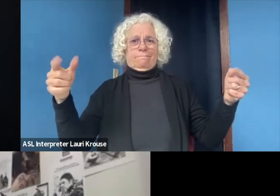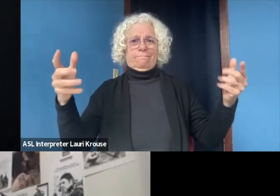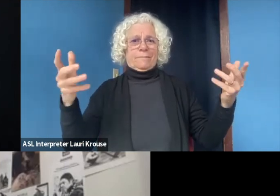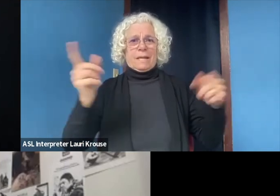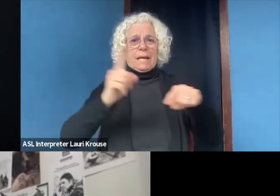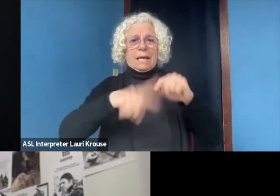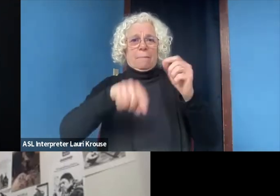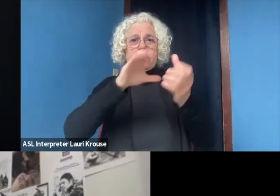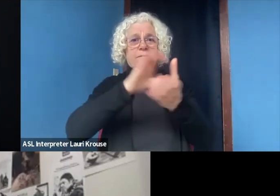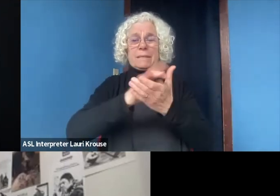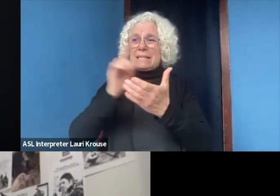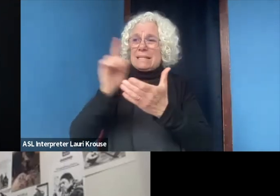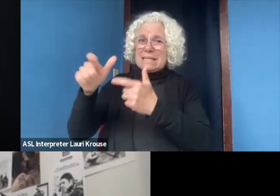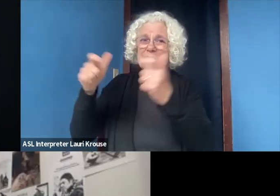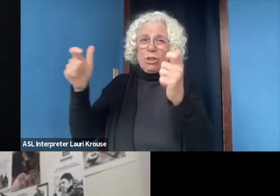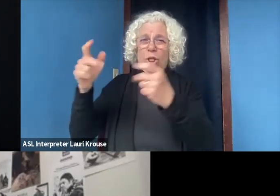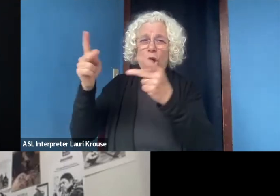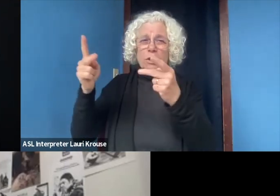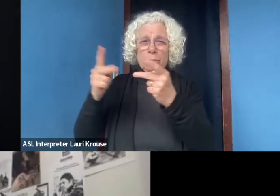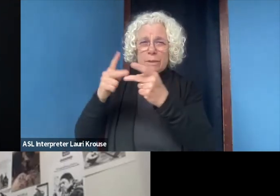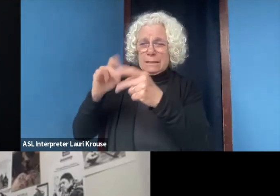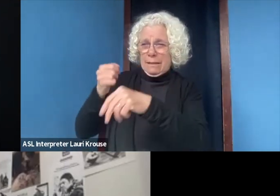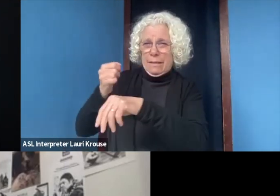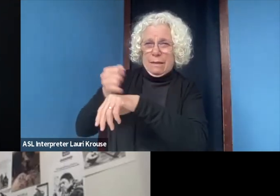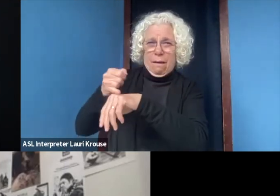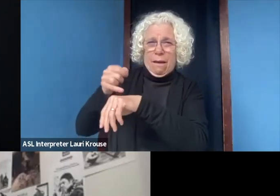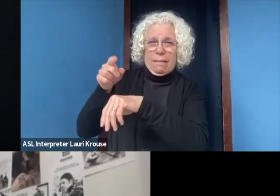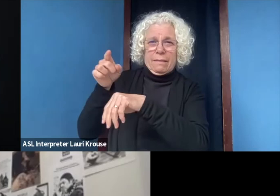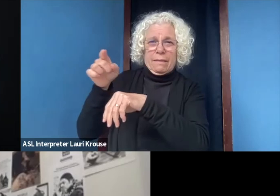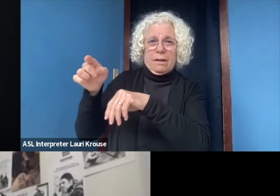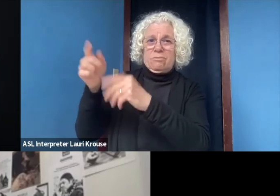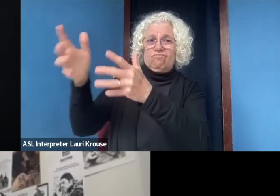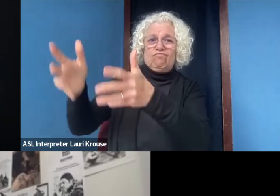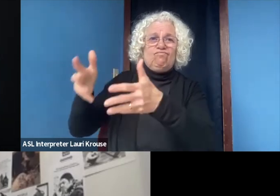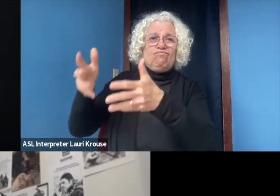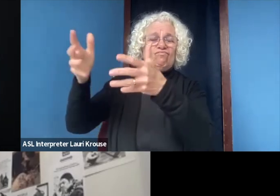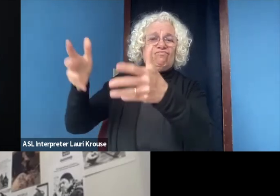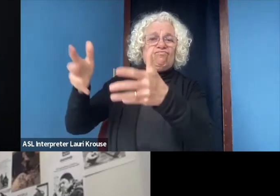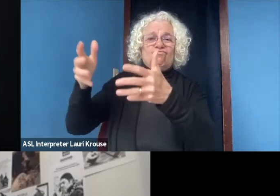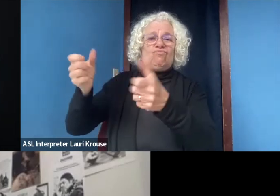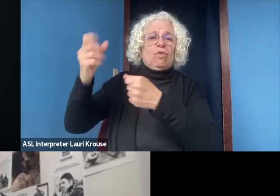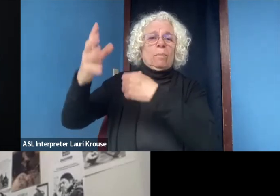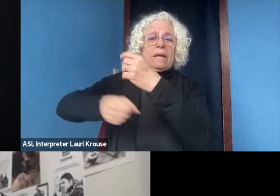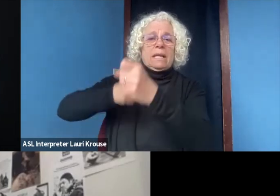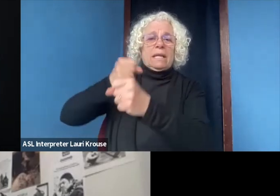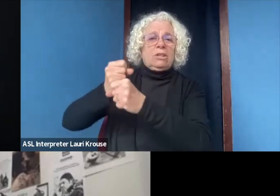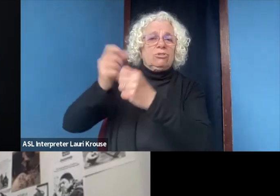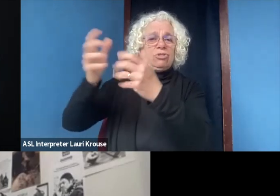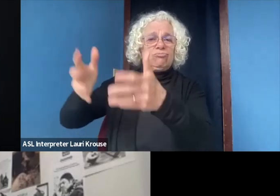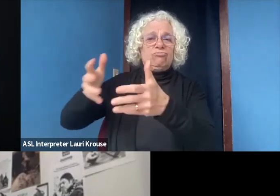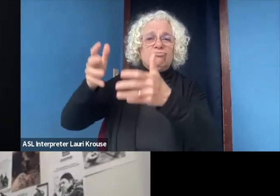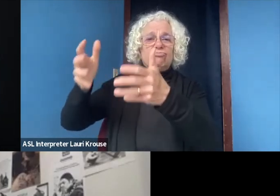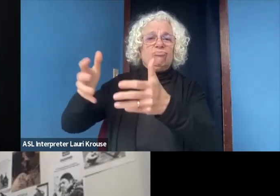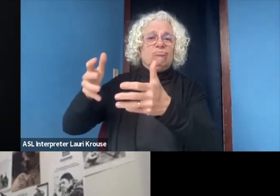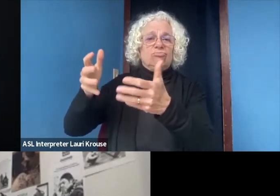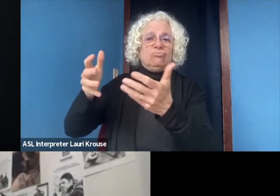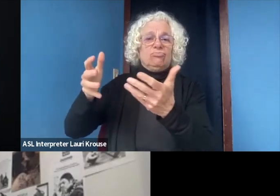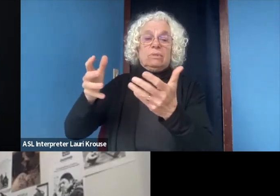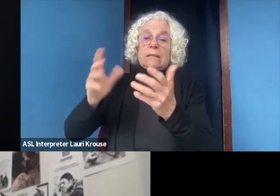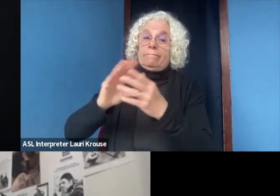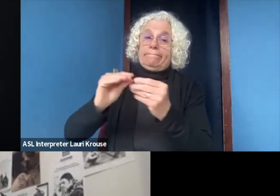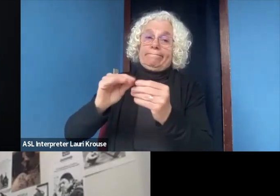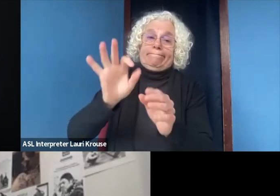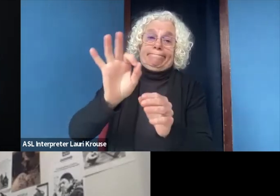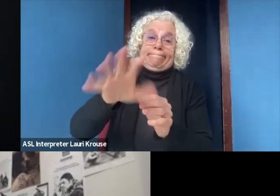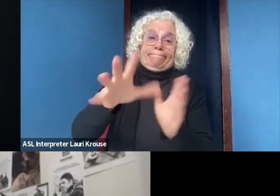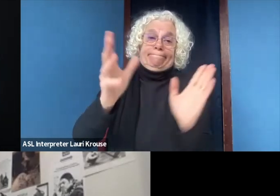lush place out there, just sitting there for years. So that's my little spiel